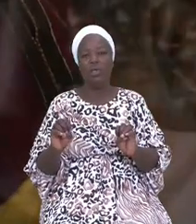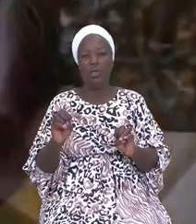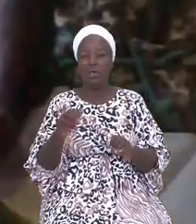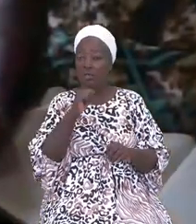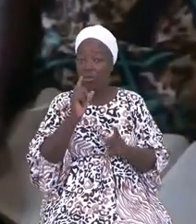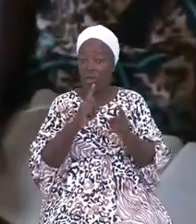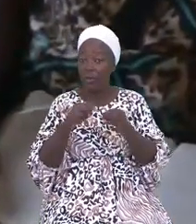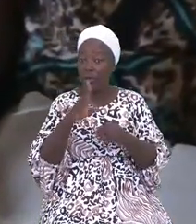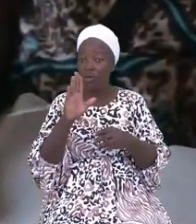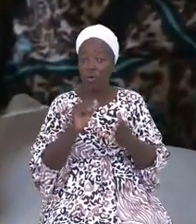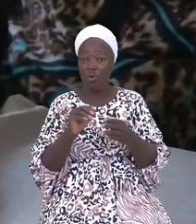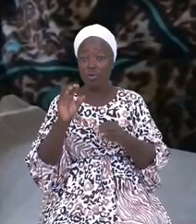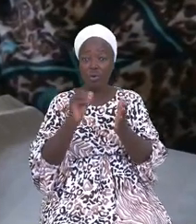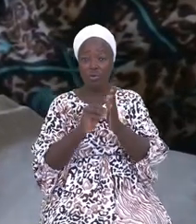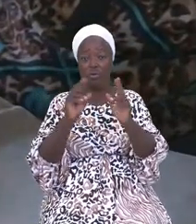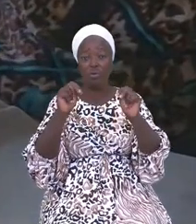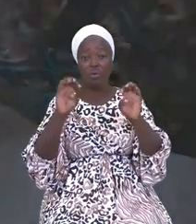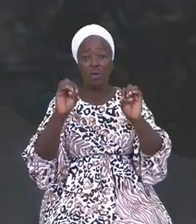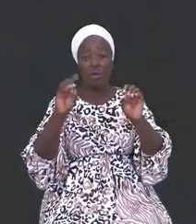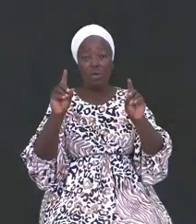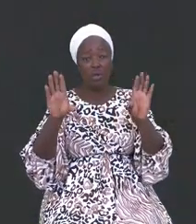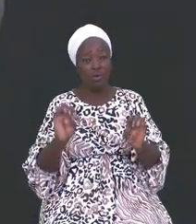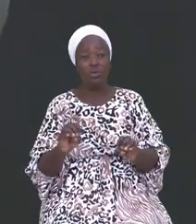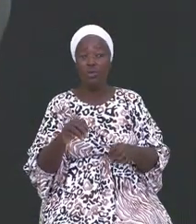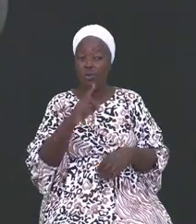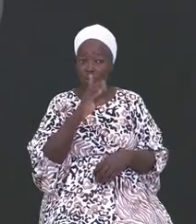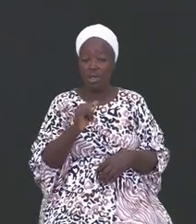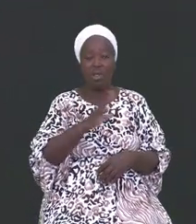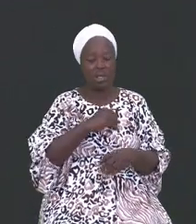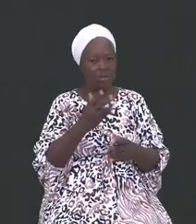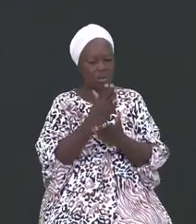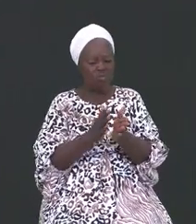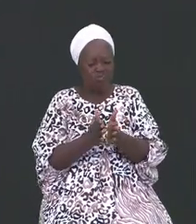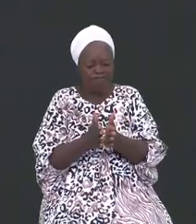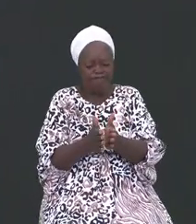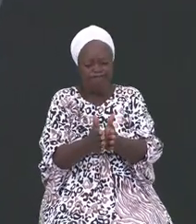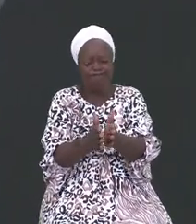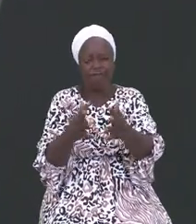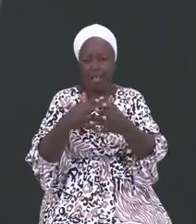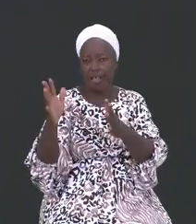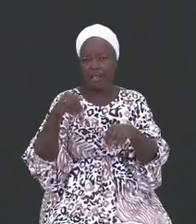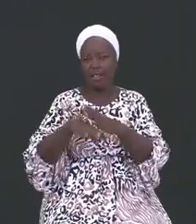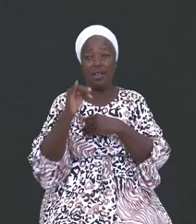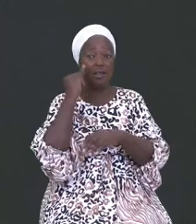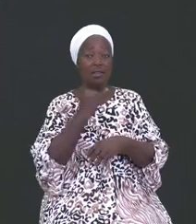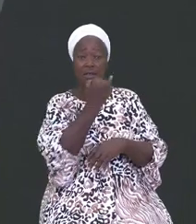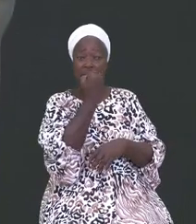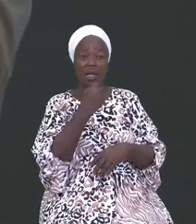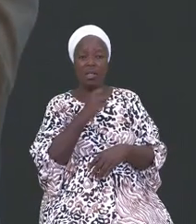needle. Actually, there were some narrow gates in Israel, and so narrow, they